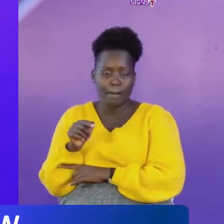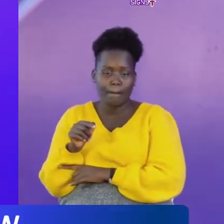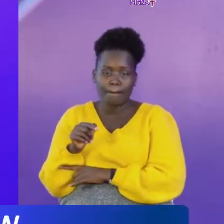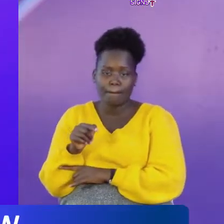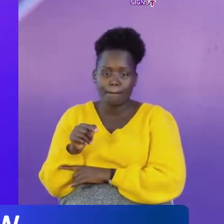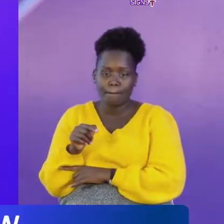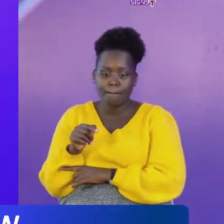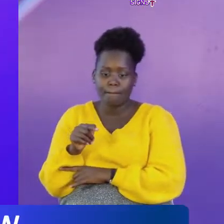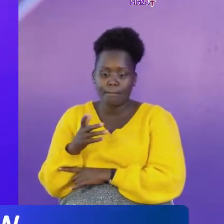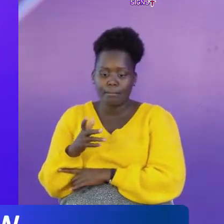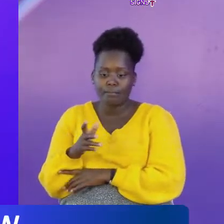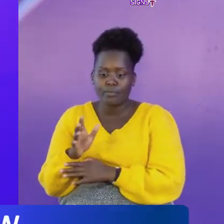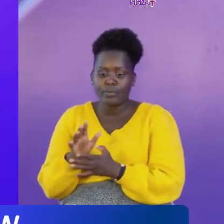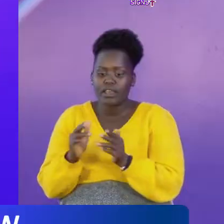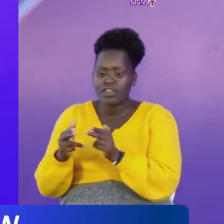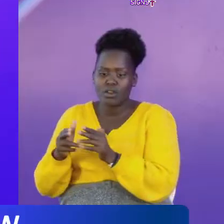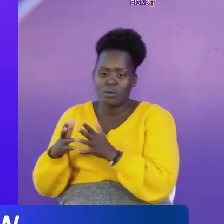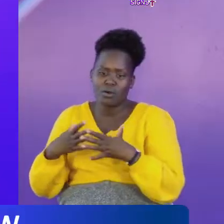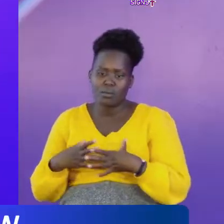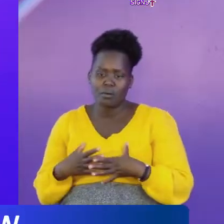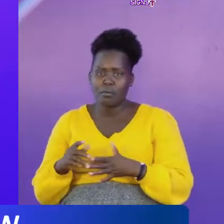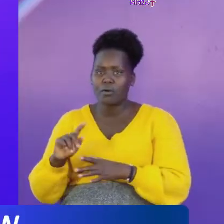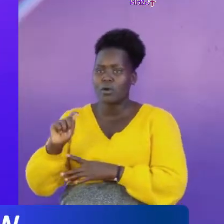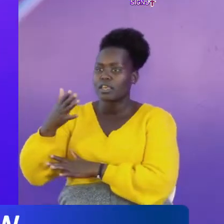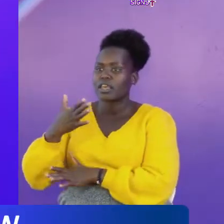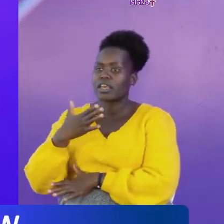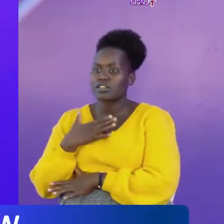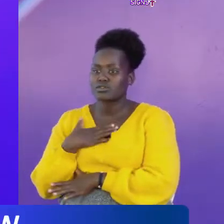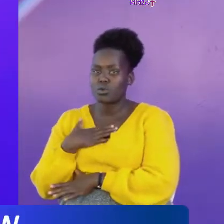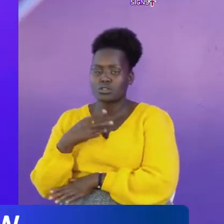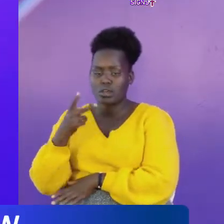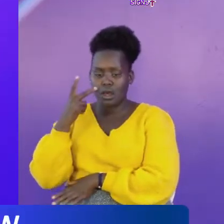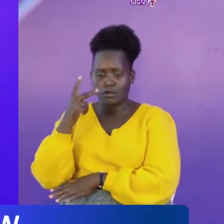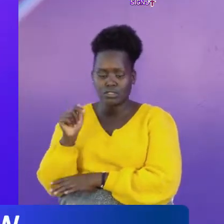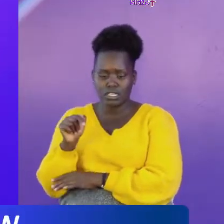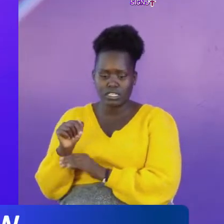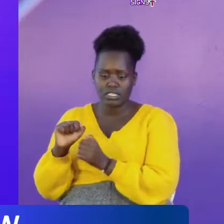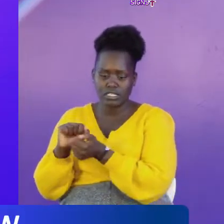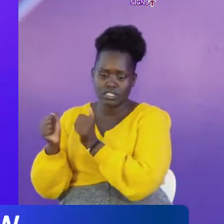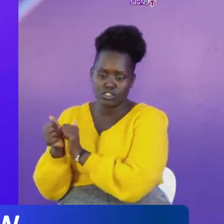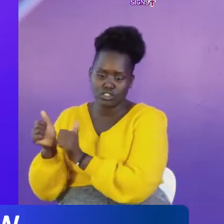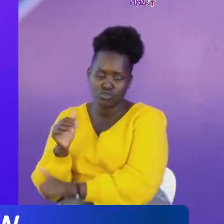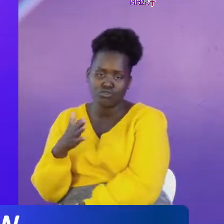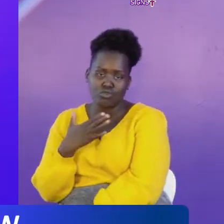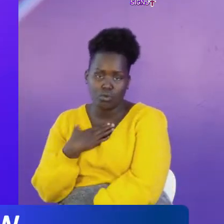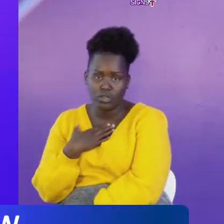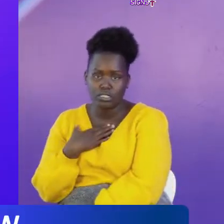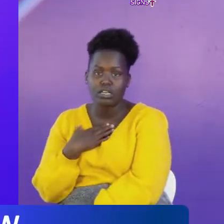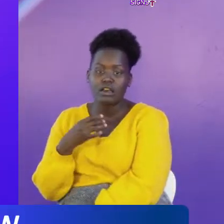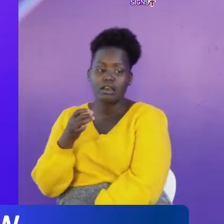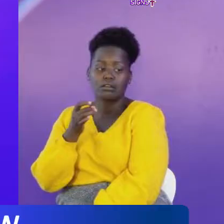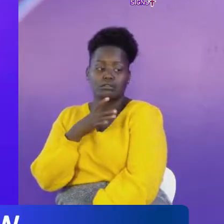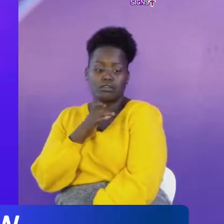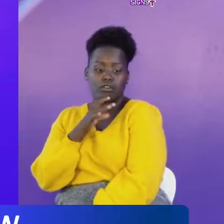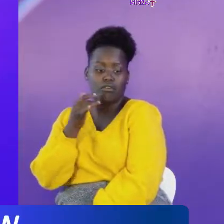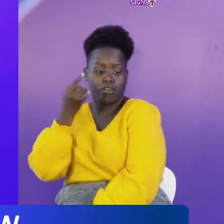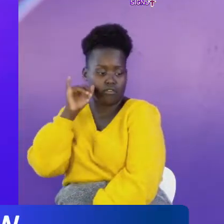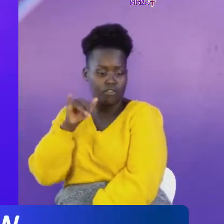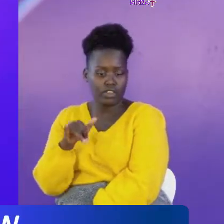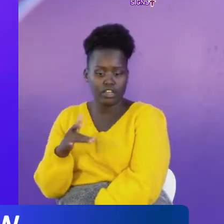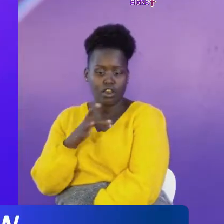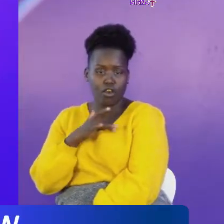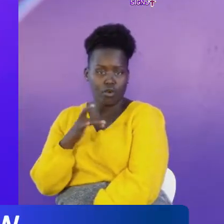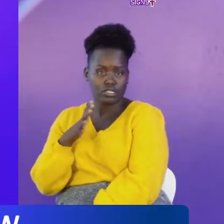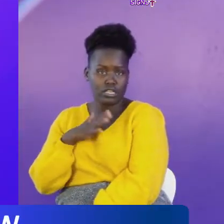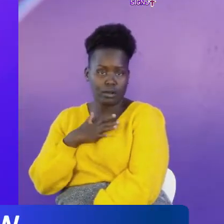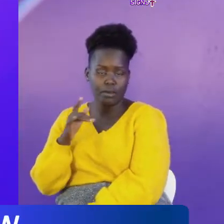jump people that we the have already kawaida seen. people. Kenyans want to see that this is the change that we want, and I'm afraid of that. Yeah. My concern is if